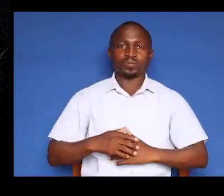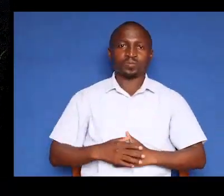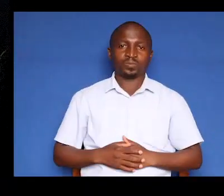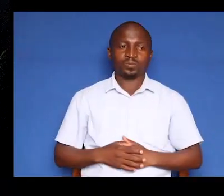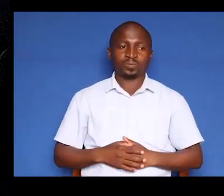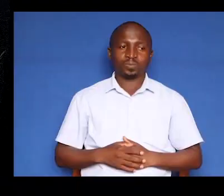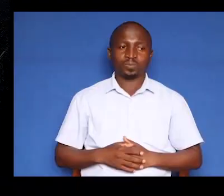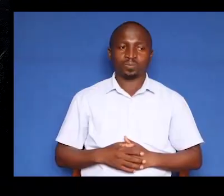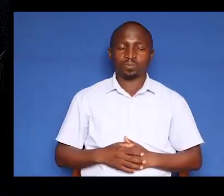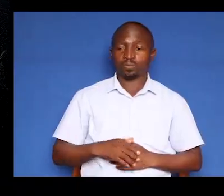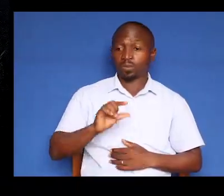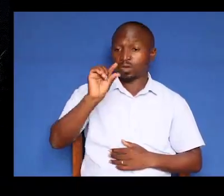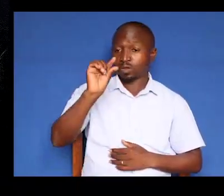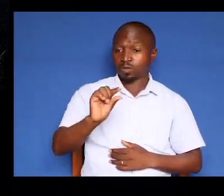The low is,